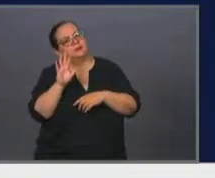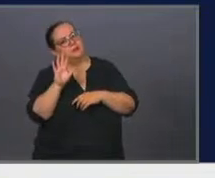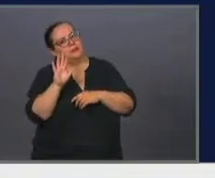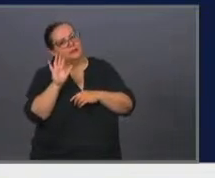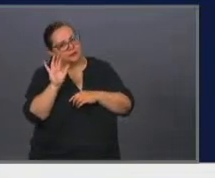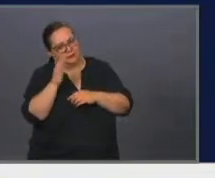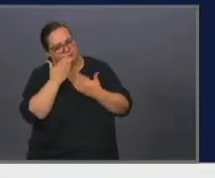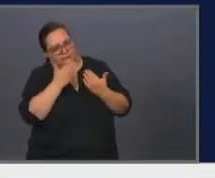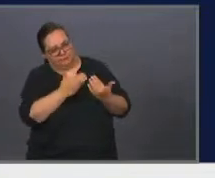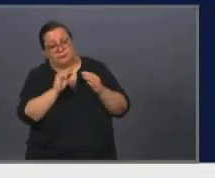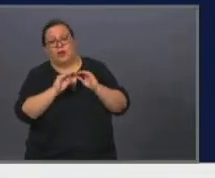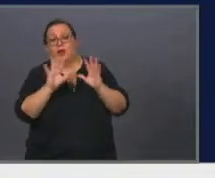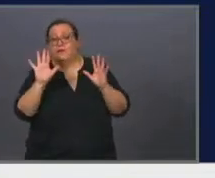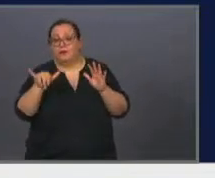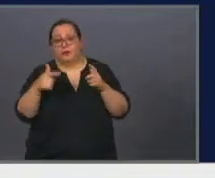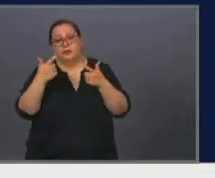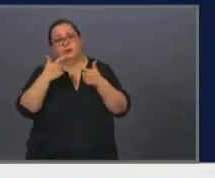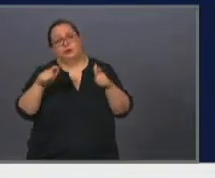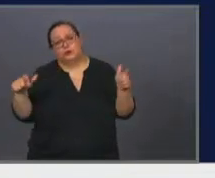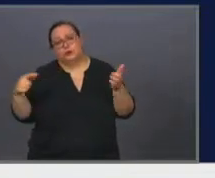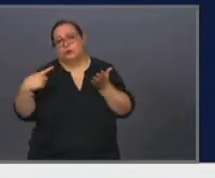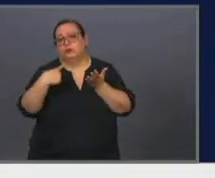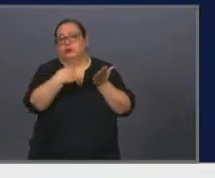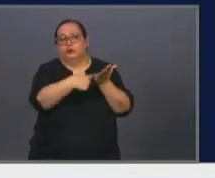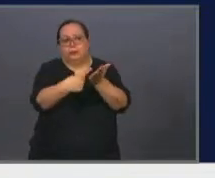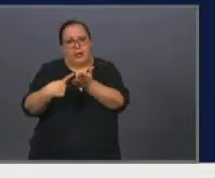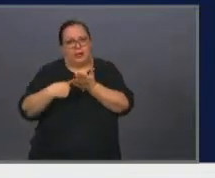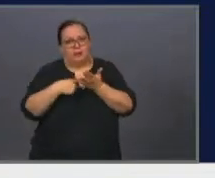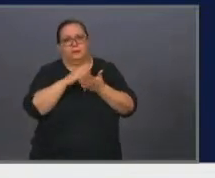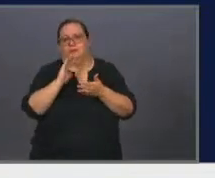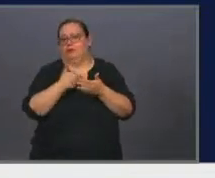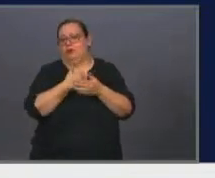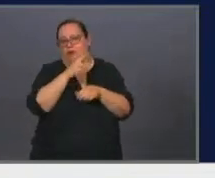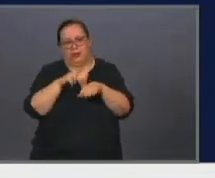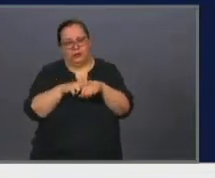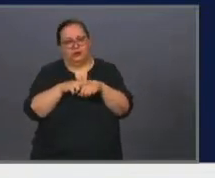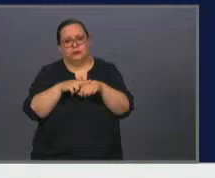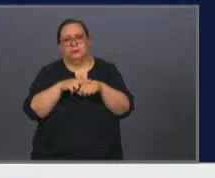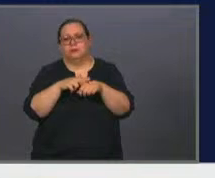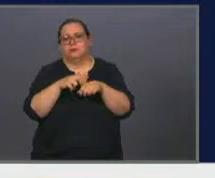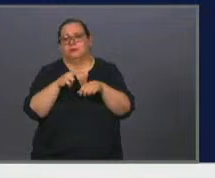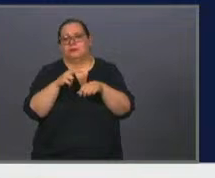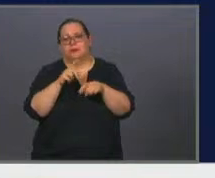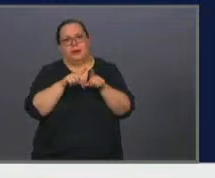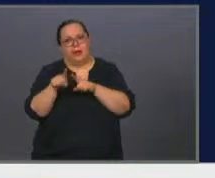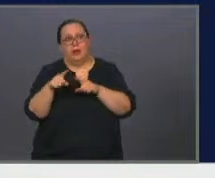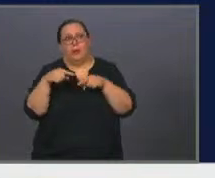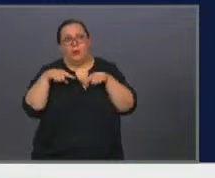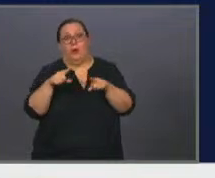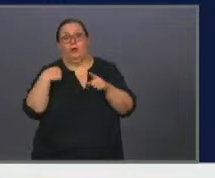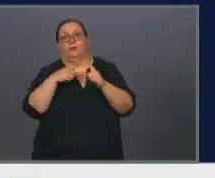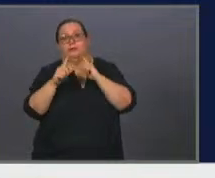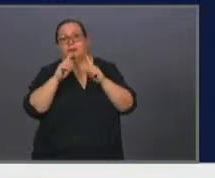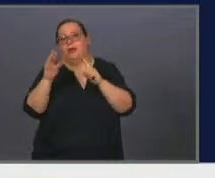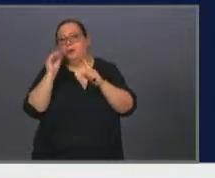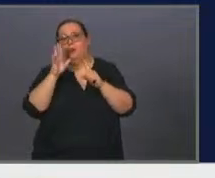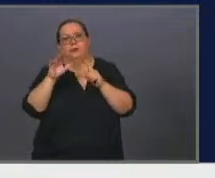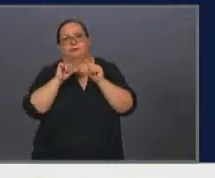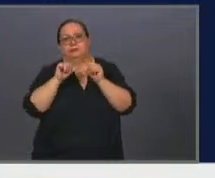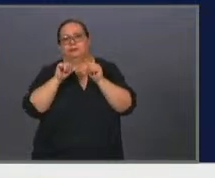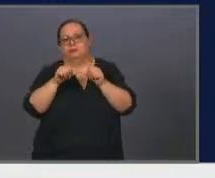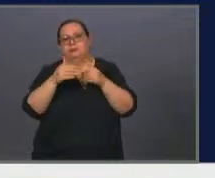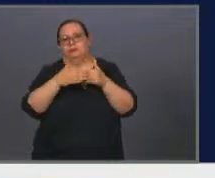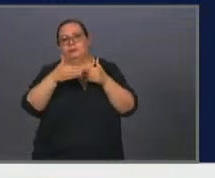huge debate going across our nation as we speak, and will continue to for the coming months and years. As Roe has